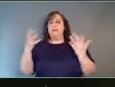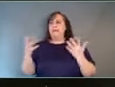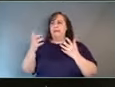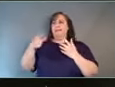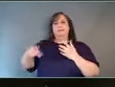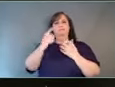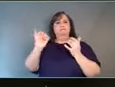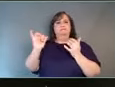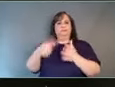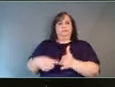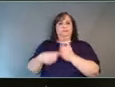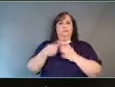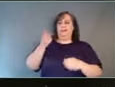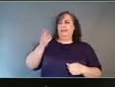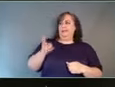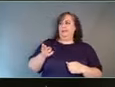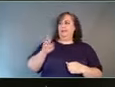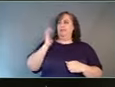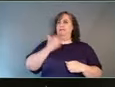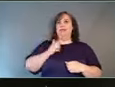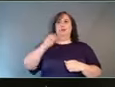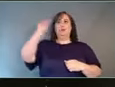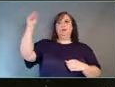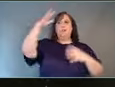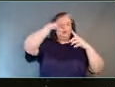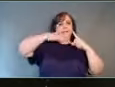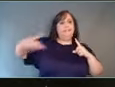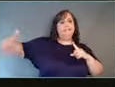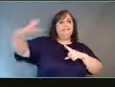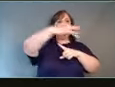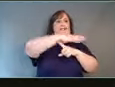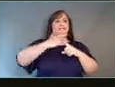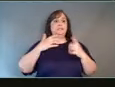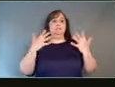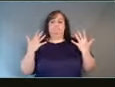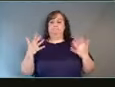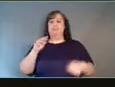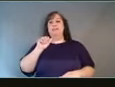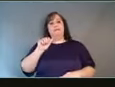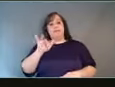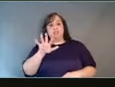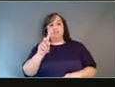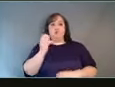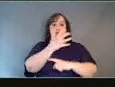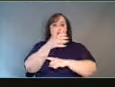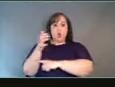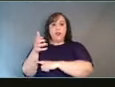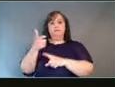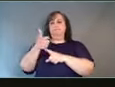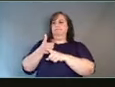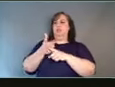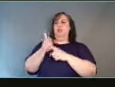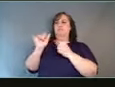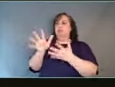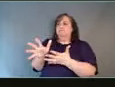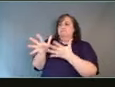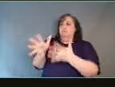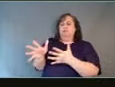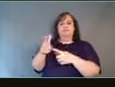are talking to NASA experts about everything asteroids, like the upcoming sample return from a